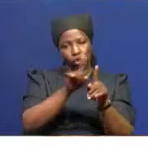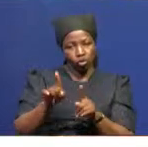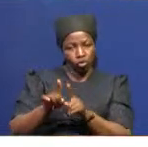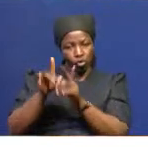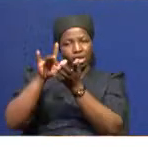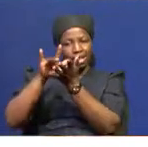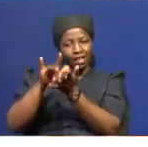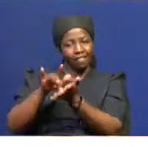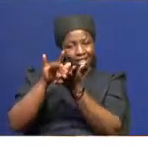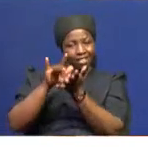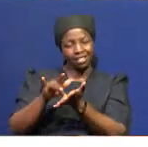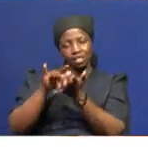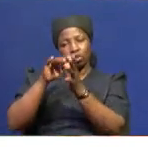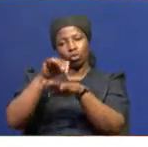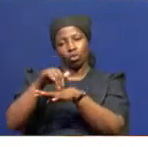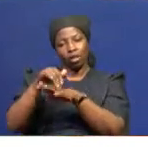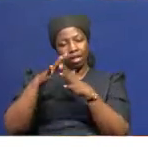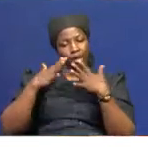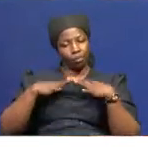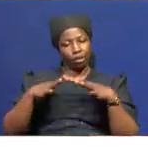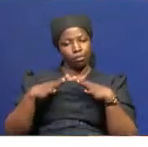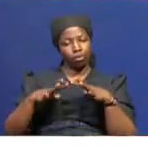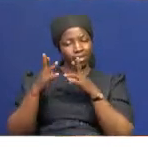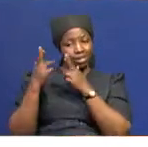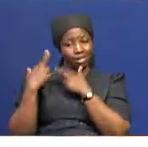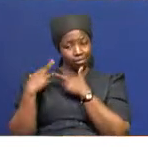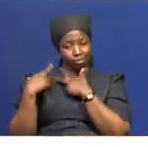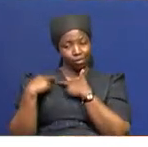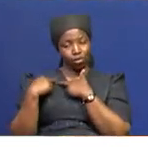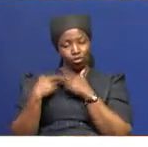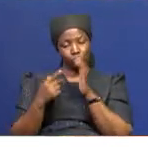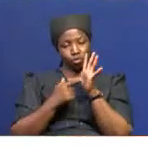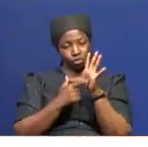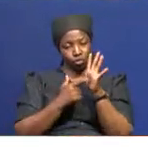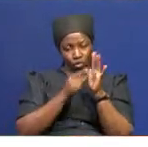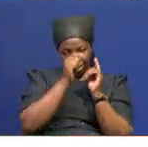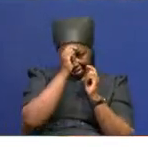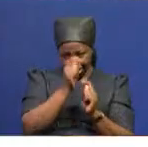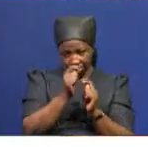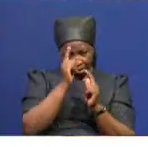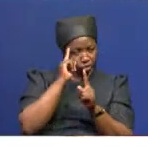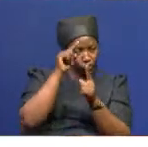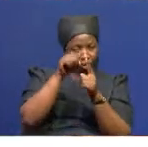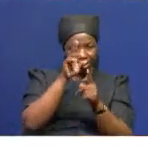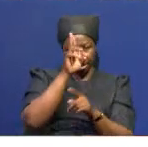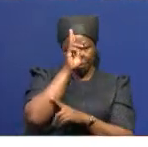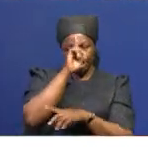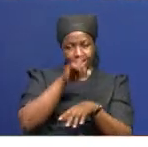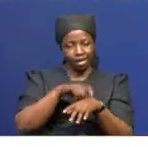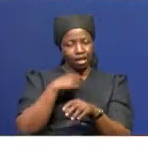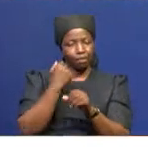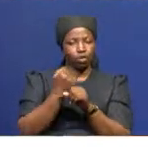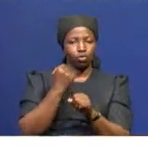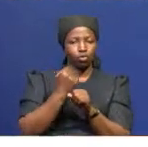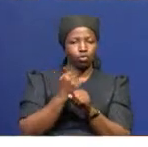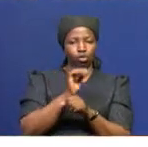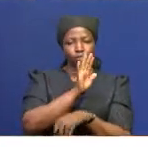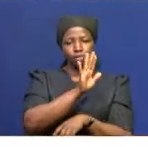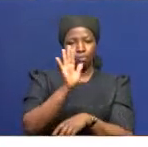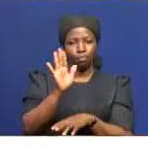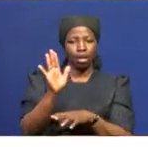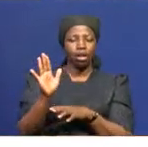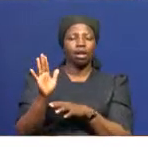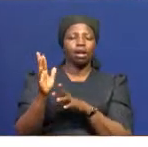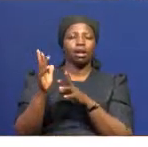on the responsibility of citizens to show respect towards police officers as they discharge their lawful duties.